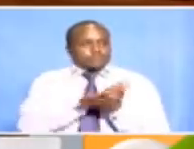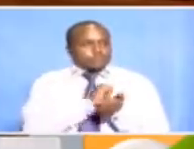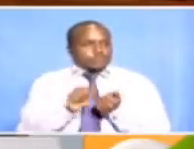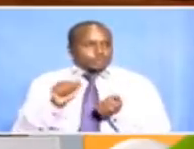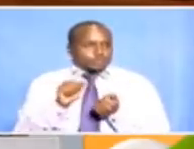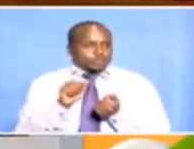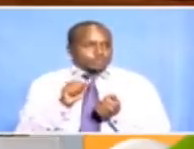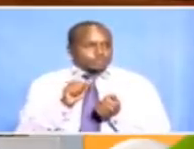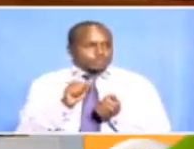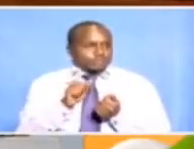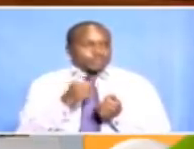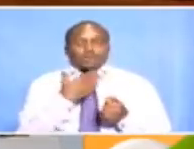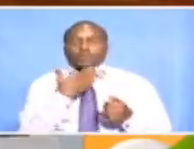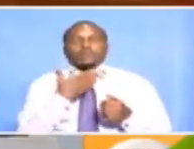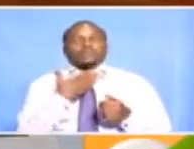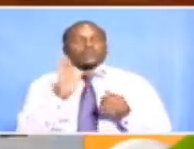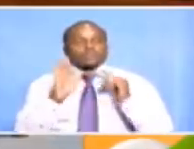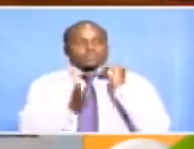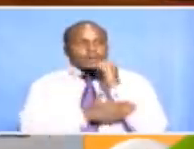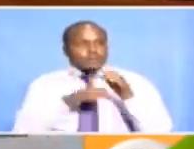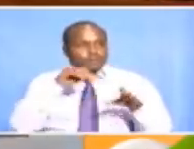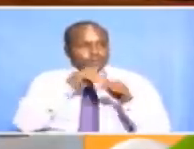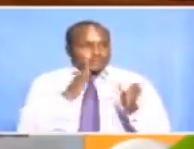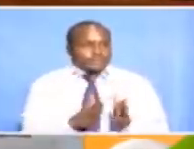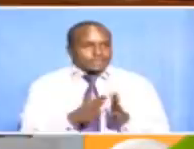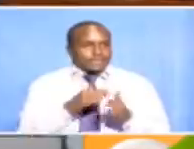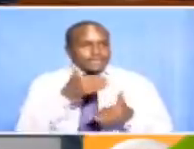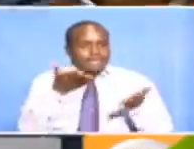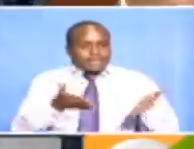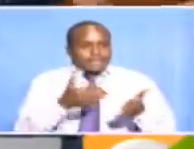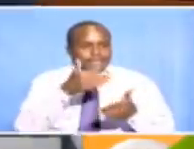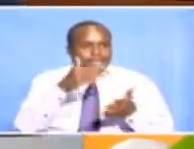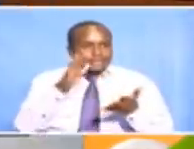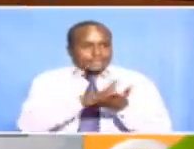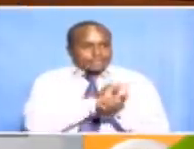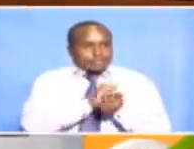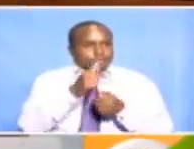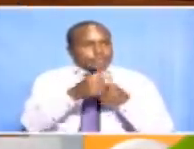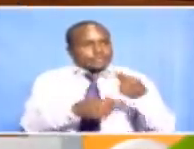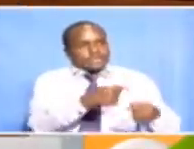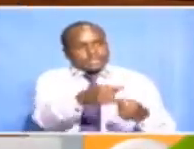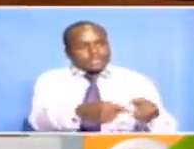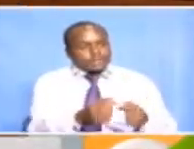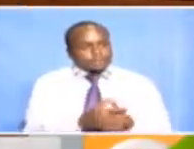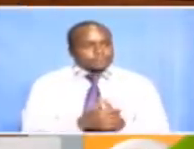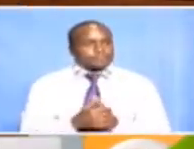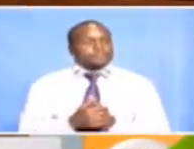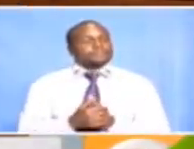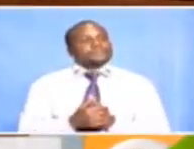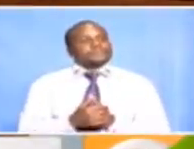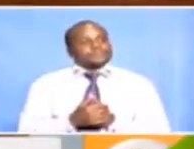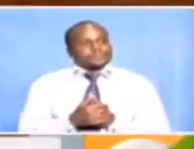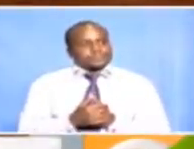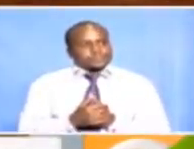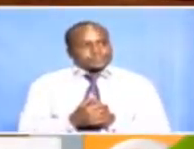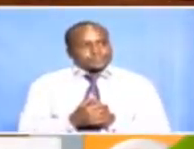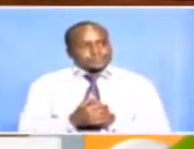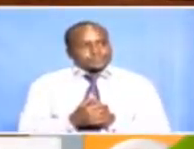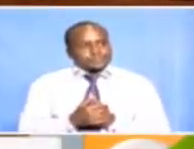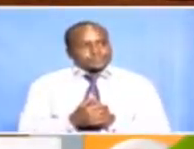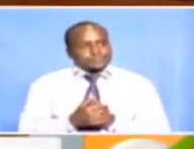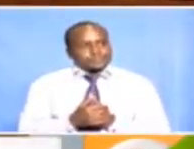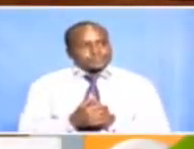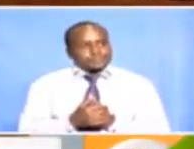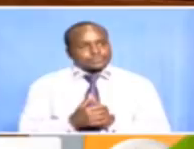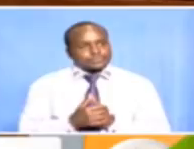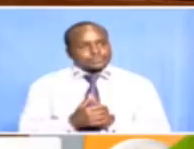investors. Repair and demolition itaendelea. We an agreement in the Nairobi Generation Committee. But